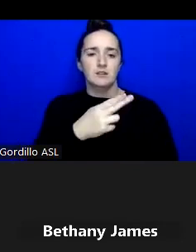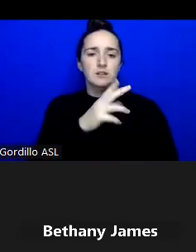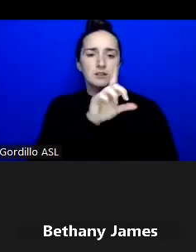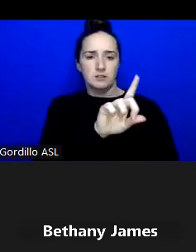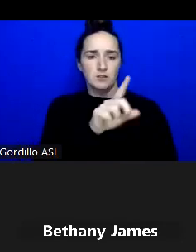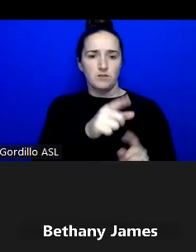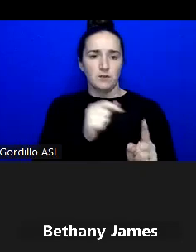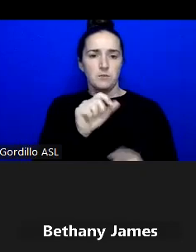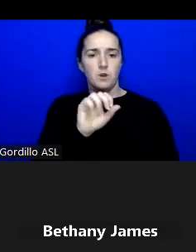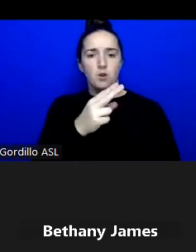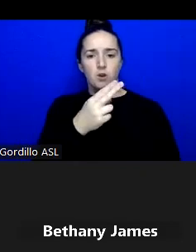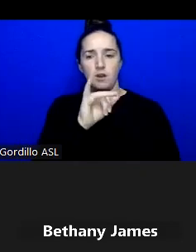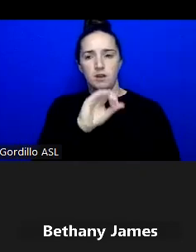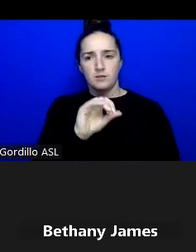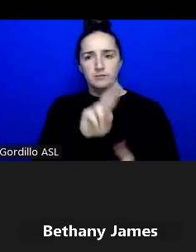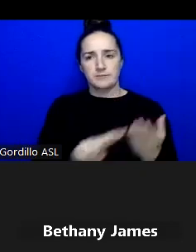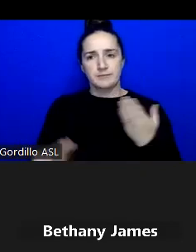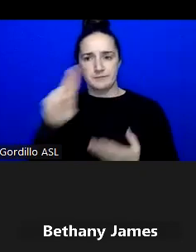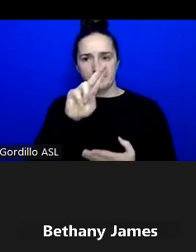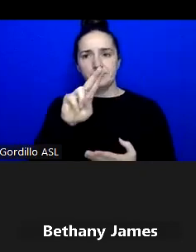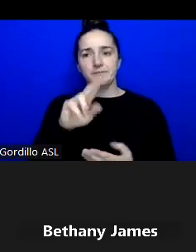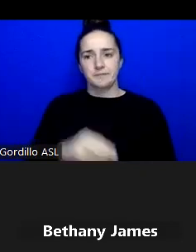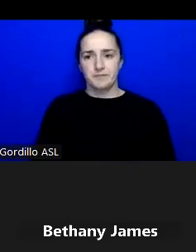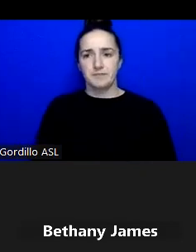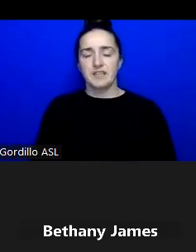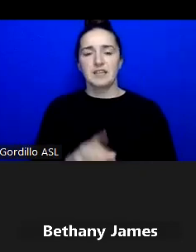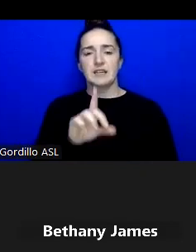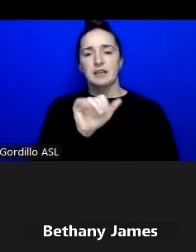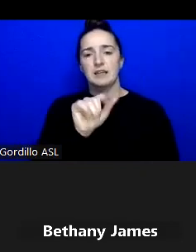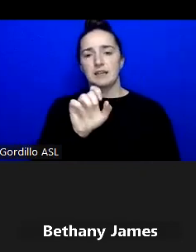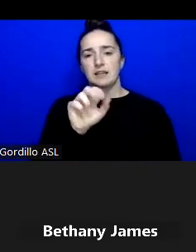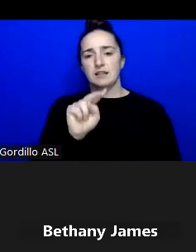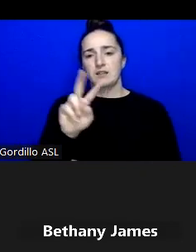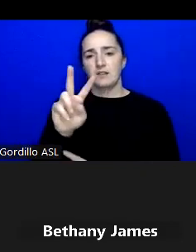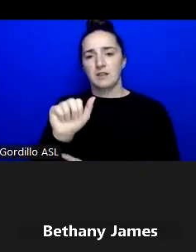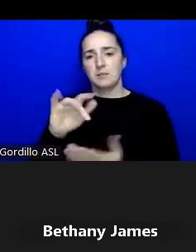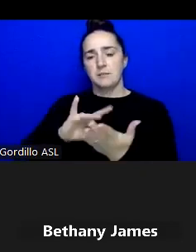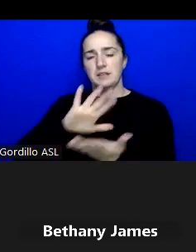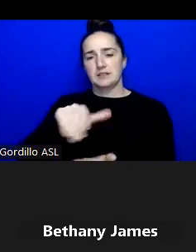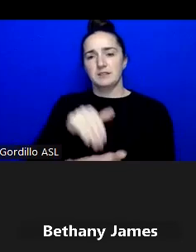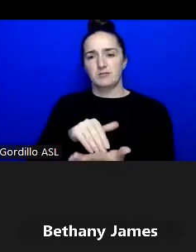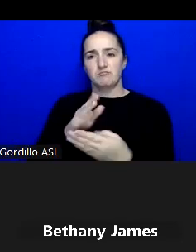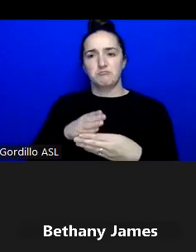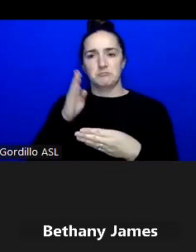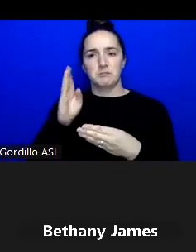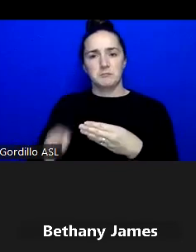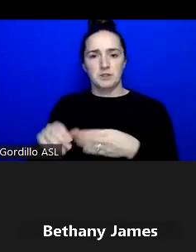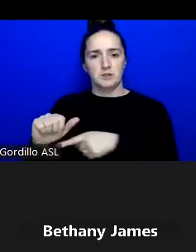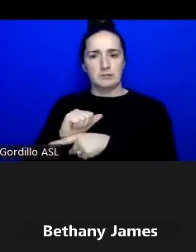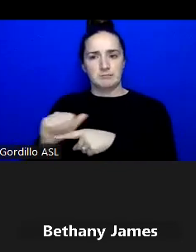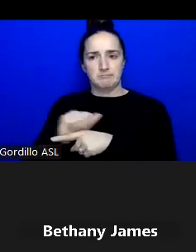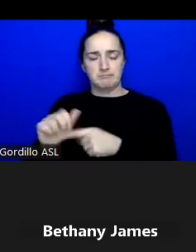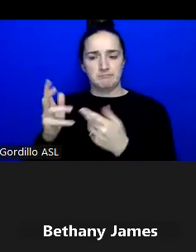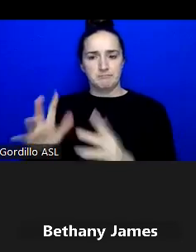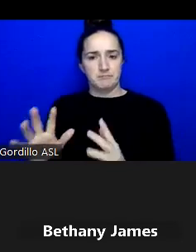She completed her clinical fellowship at the Dayton VA Medical Center. And after graduation, Dr. Bogue worked in an